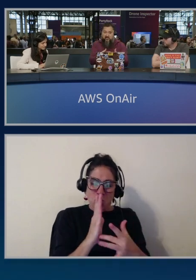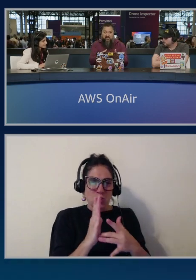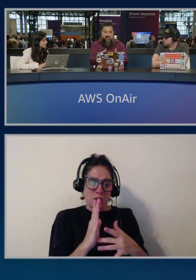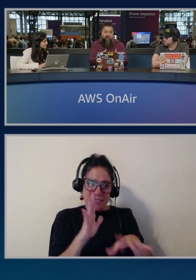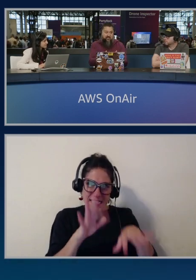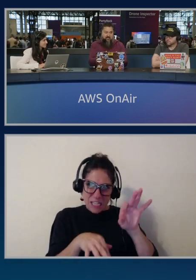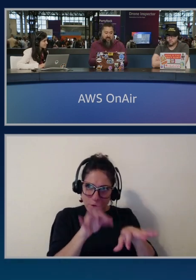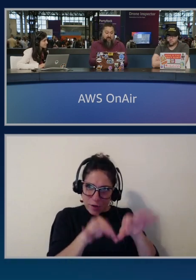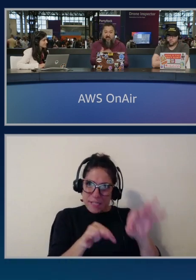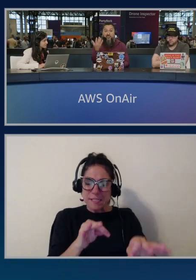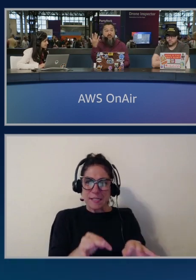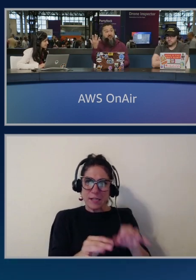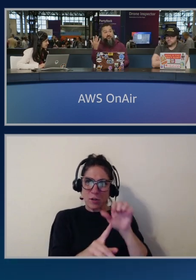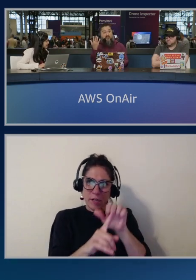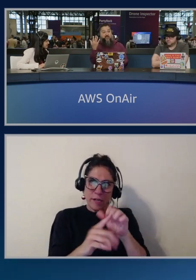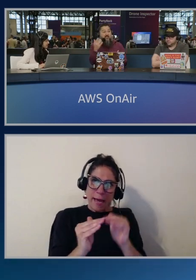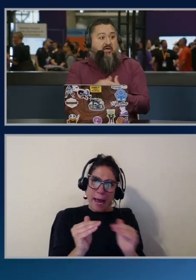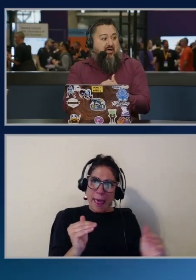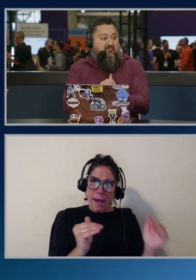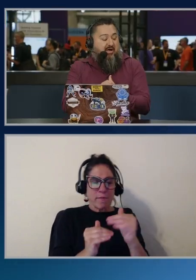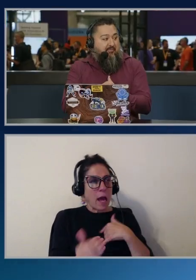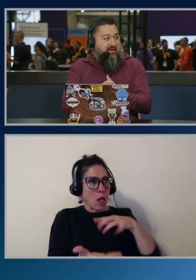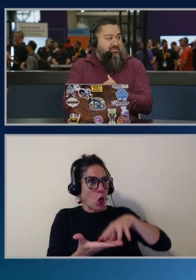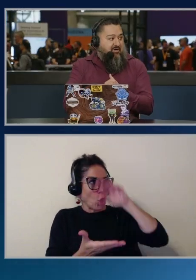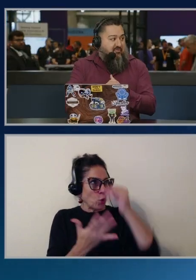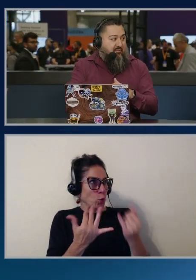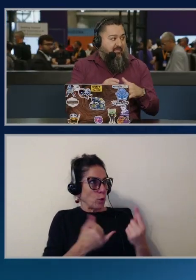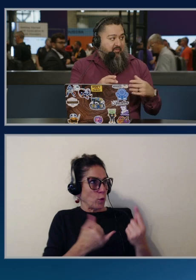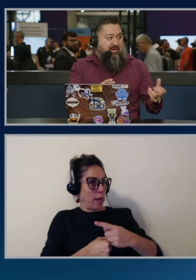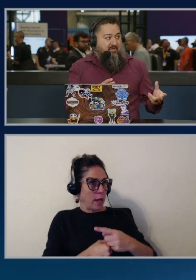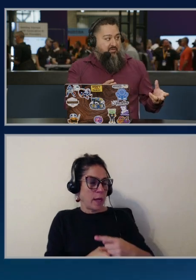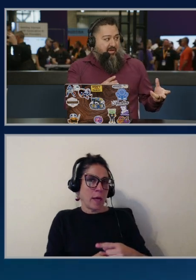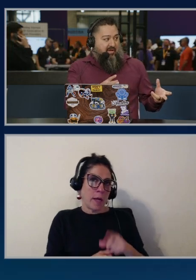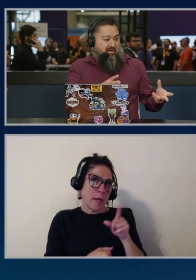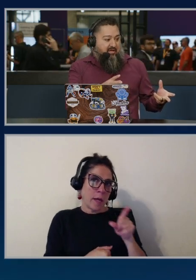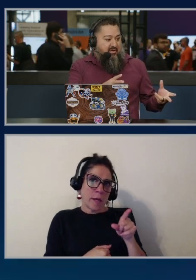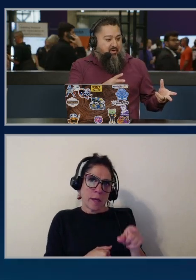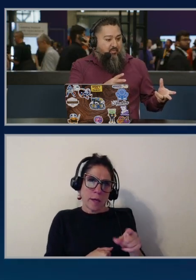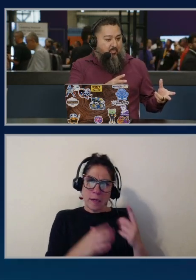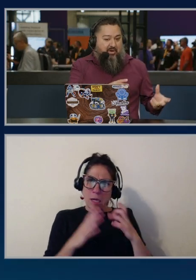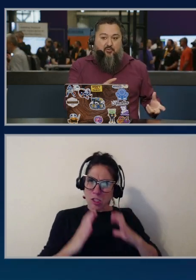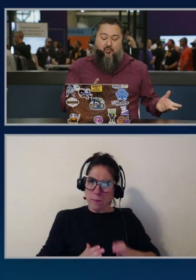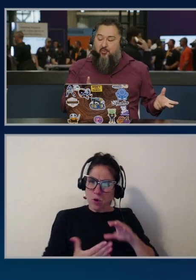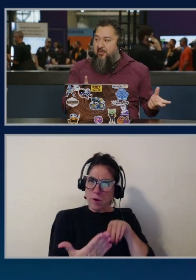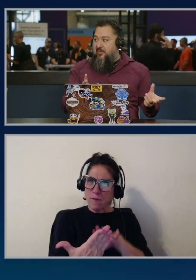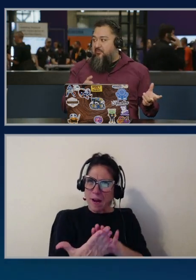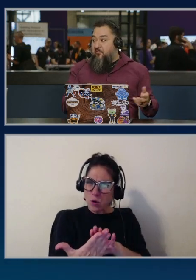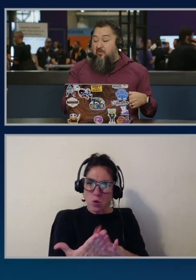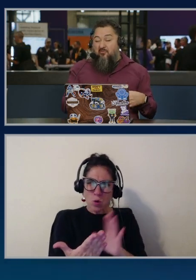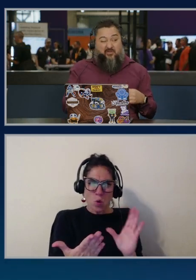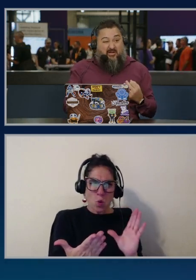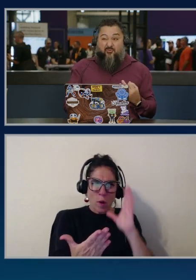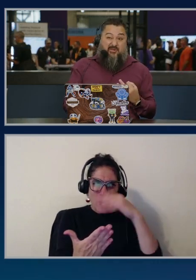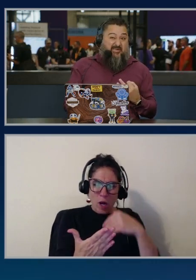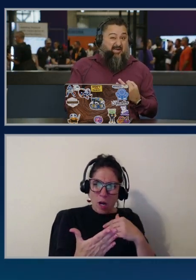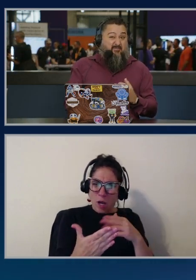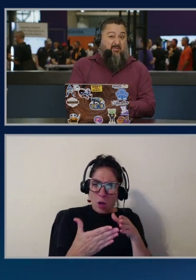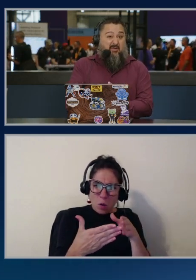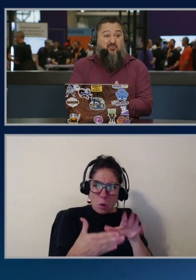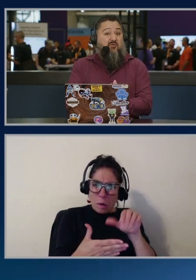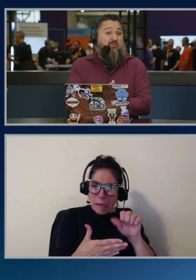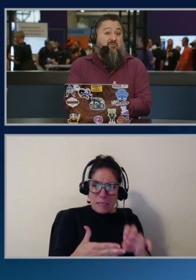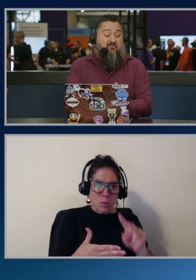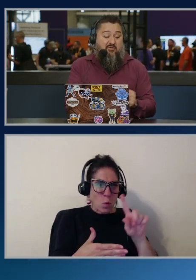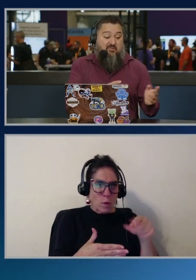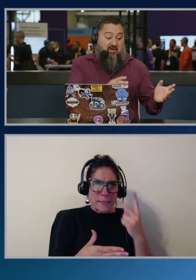go ahead and get ahead of them. I actually learned today the Hybrid Edge customer that ran into a weird corner case that we've only ever seen like 3 times